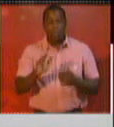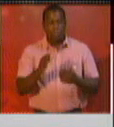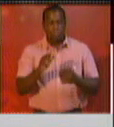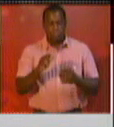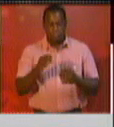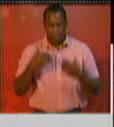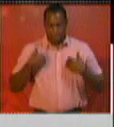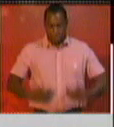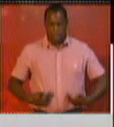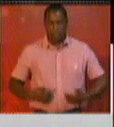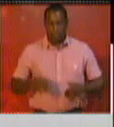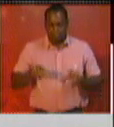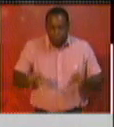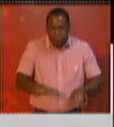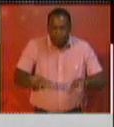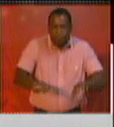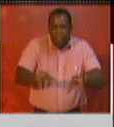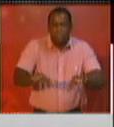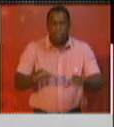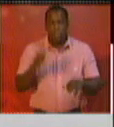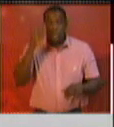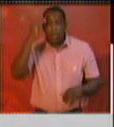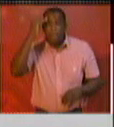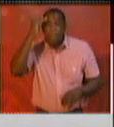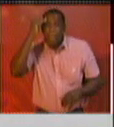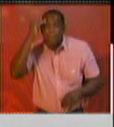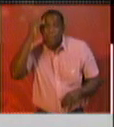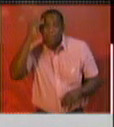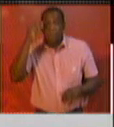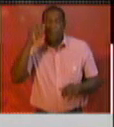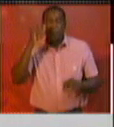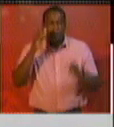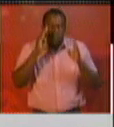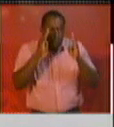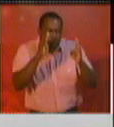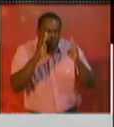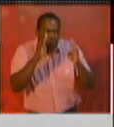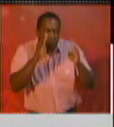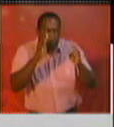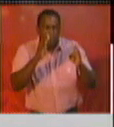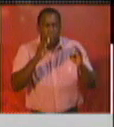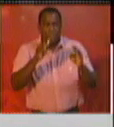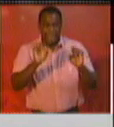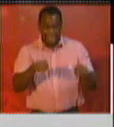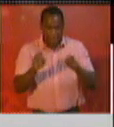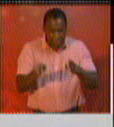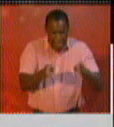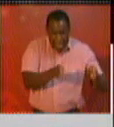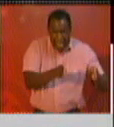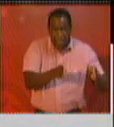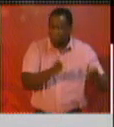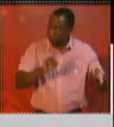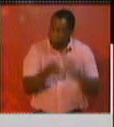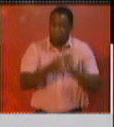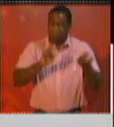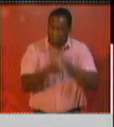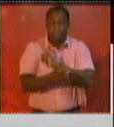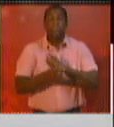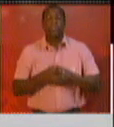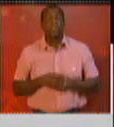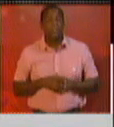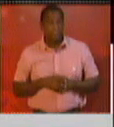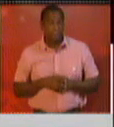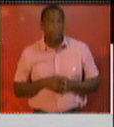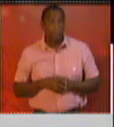cognitive processes such as memory, divided attention, and planning. Additionally, it